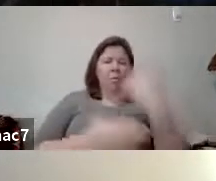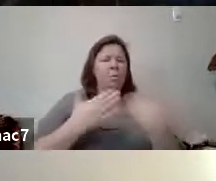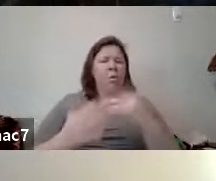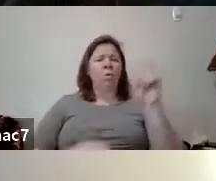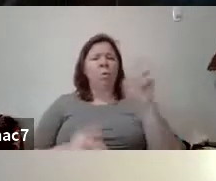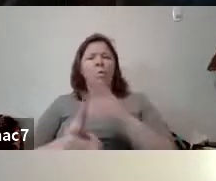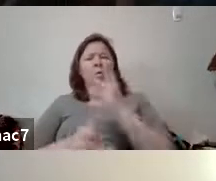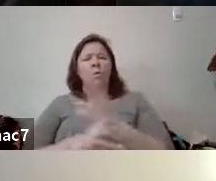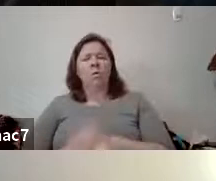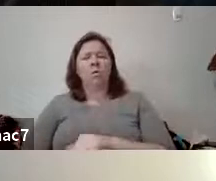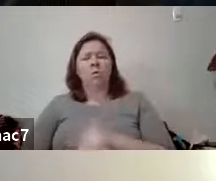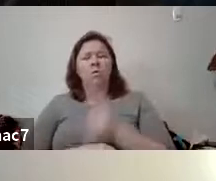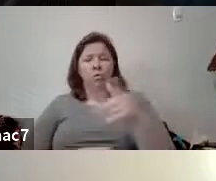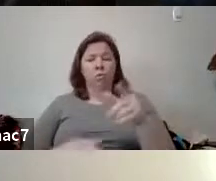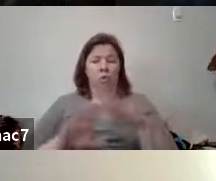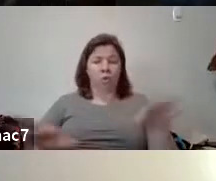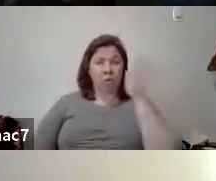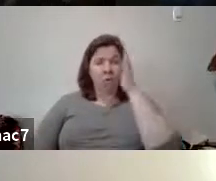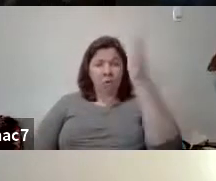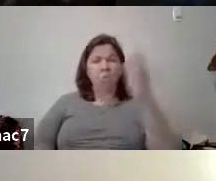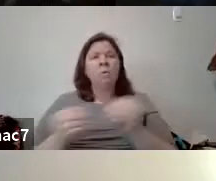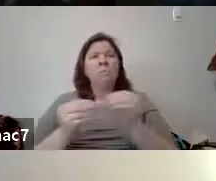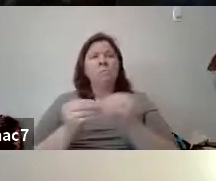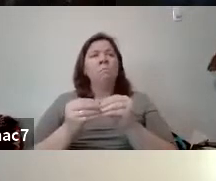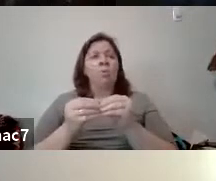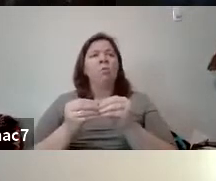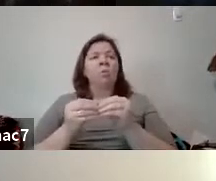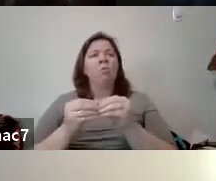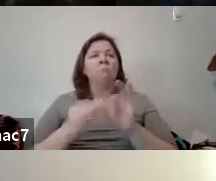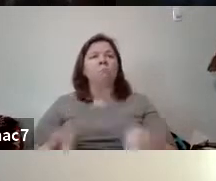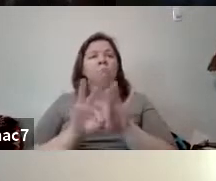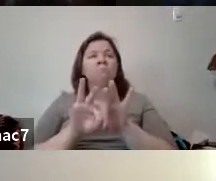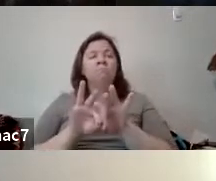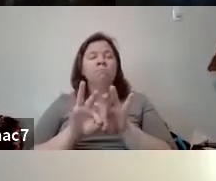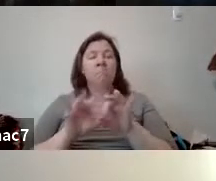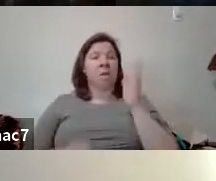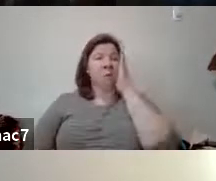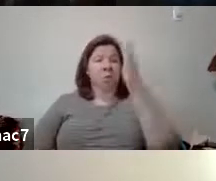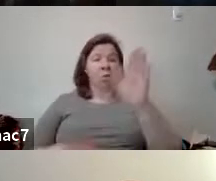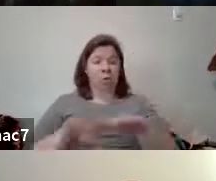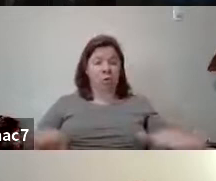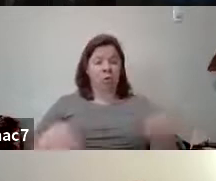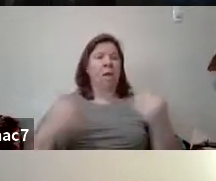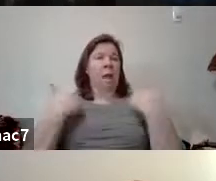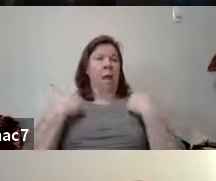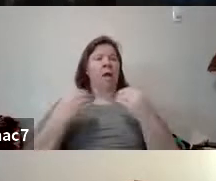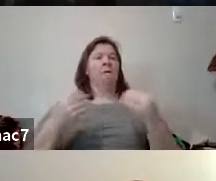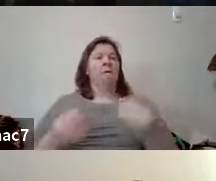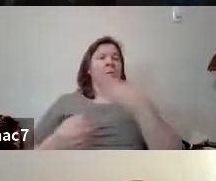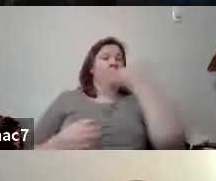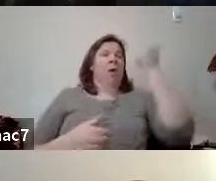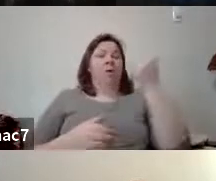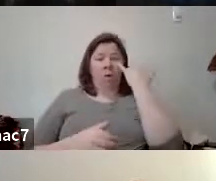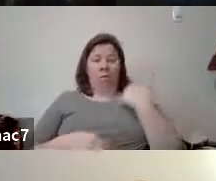at stake. I think your children's future is even more at stake. I mean, the future our children have is much better if we're